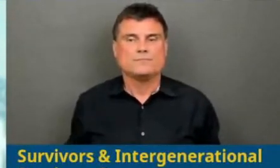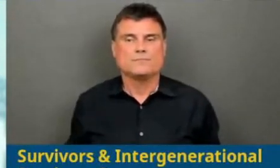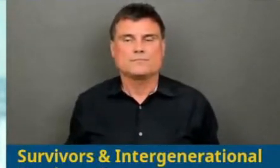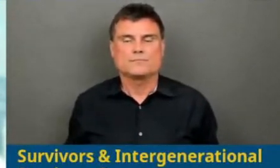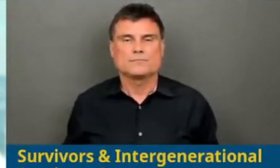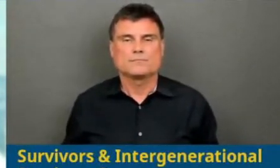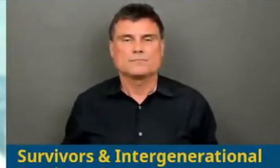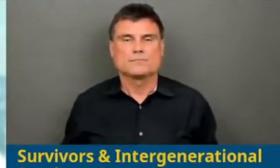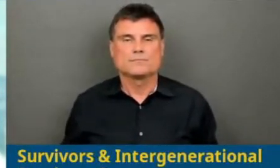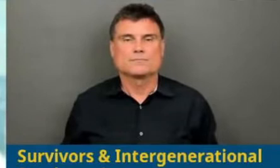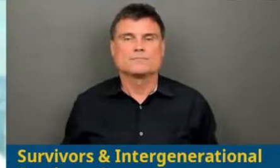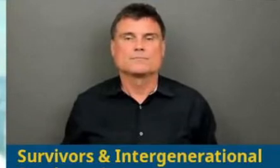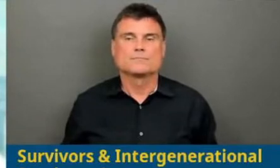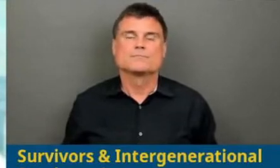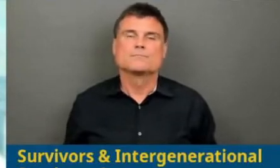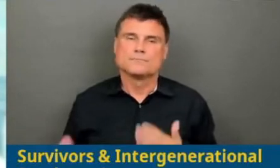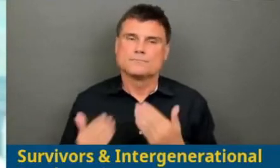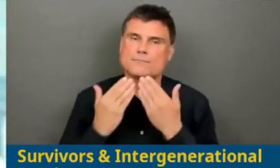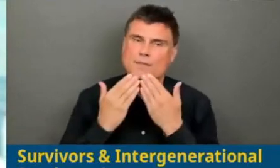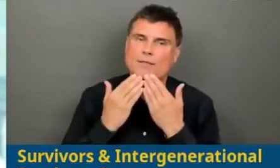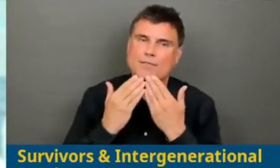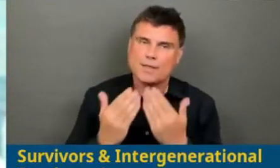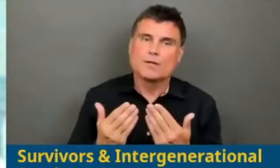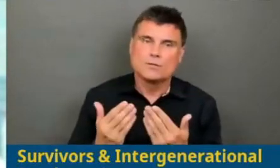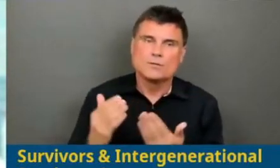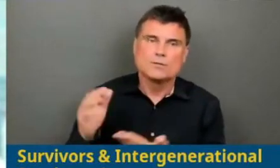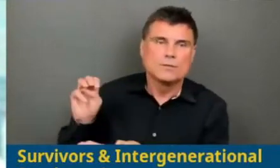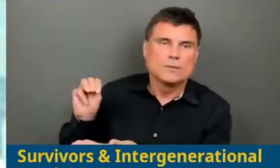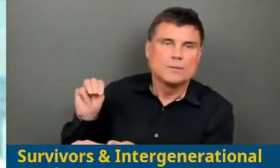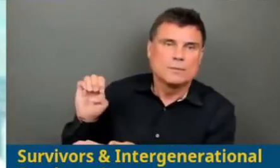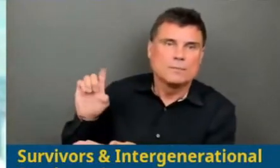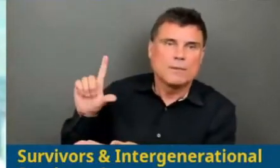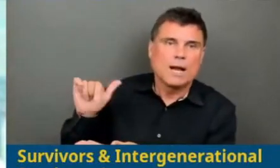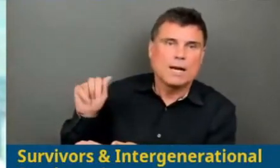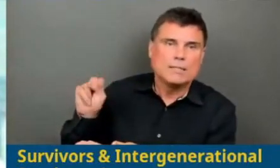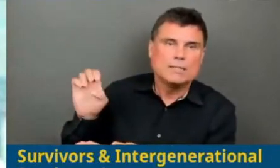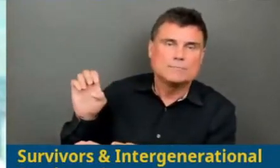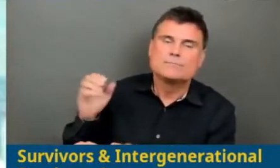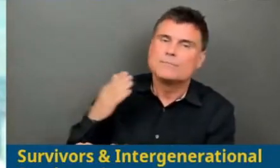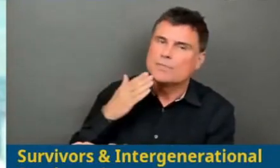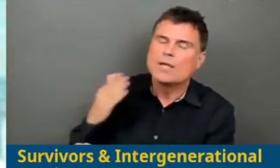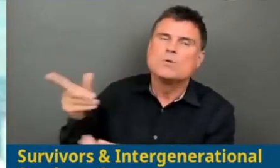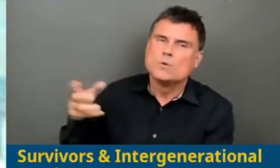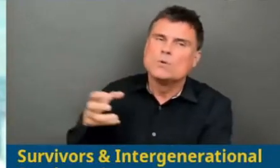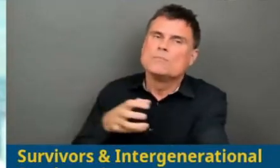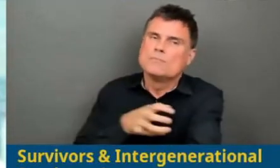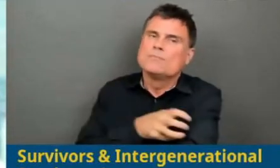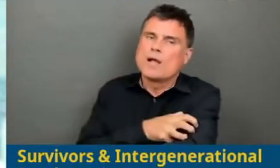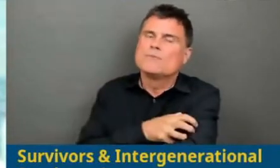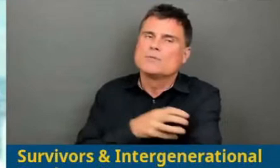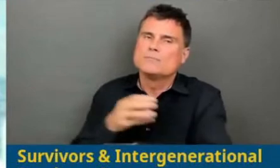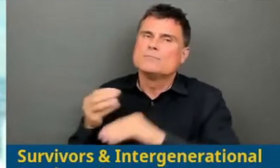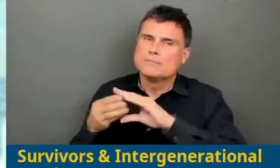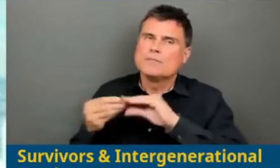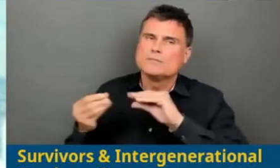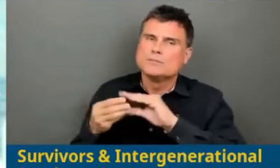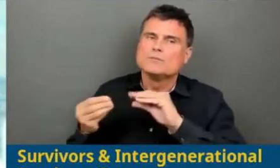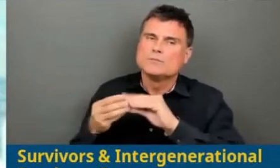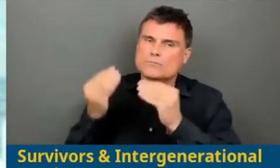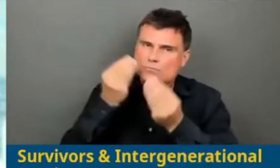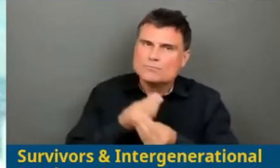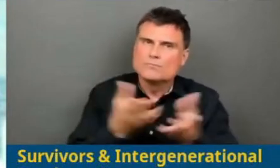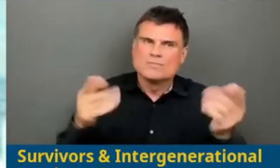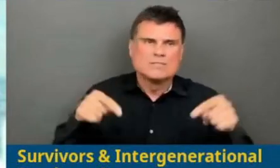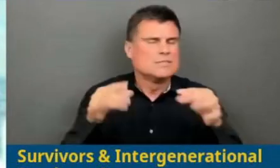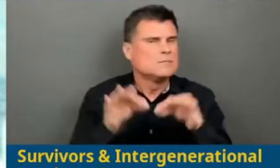Well, thank you very much, Melanie, for a very powerful opening to a very important announcement. I